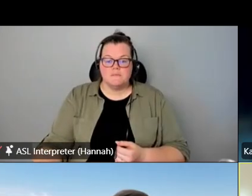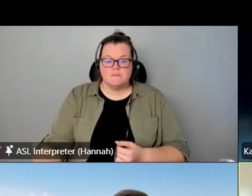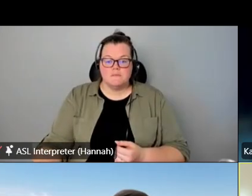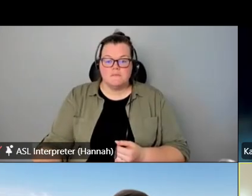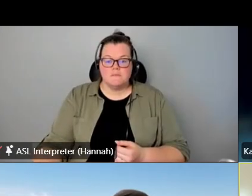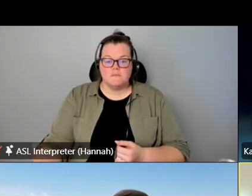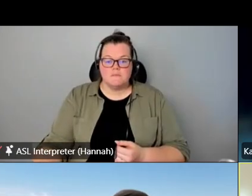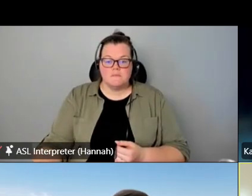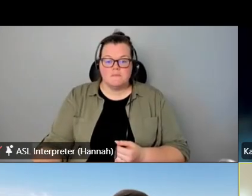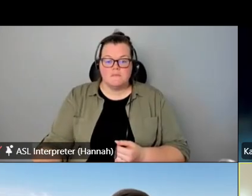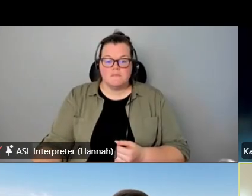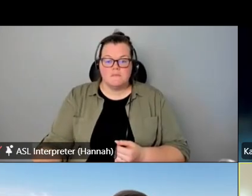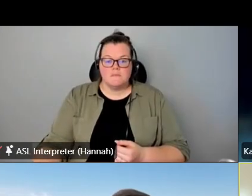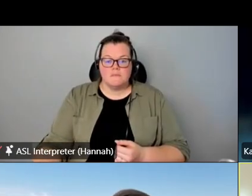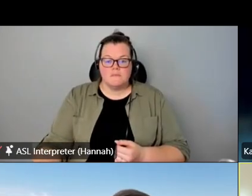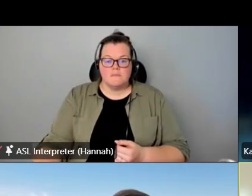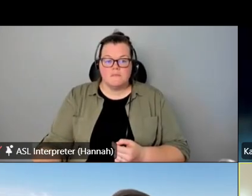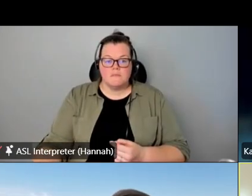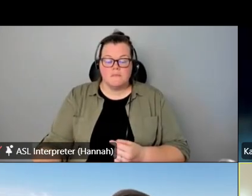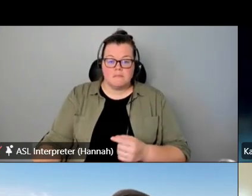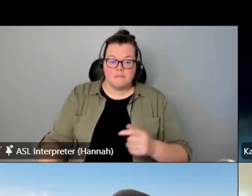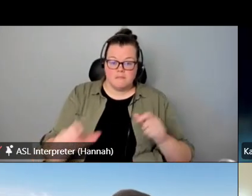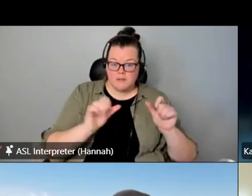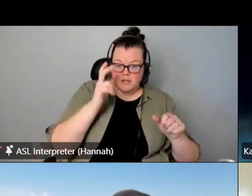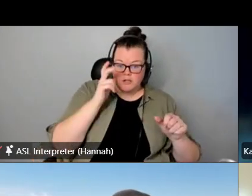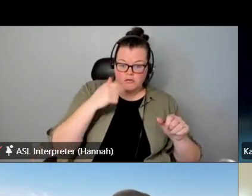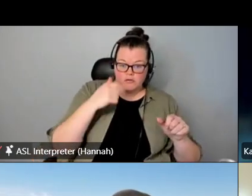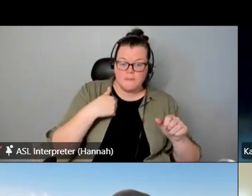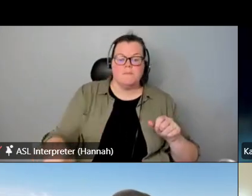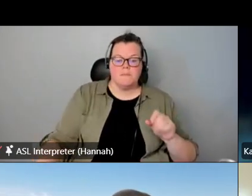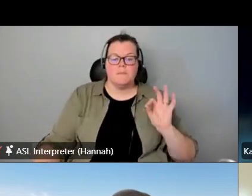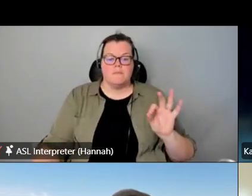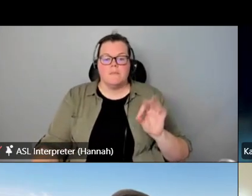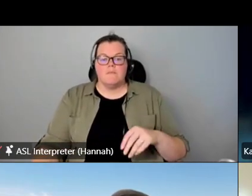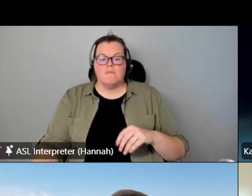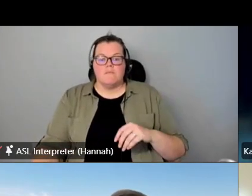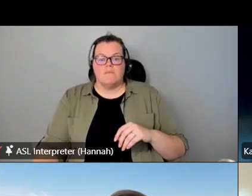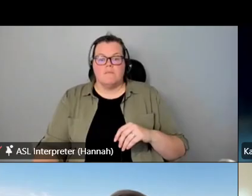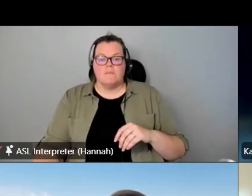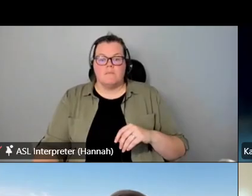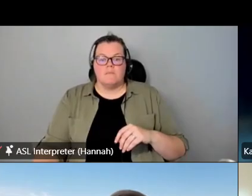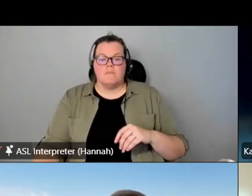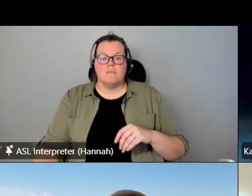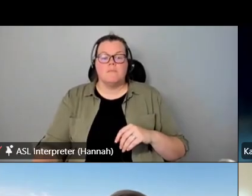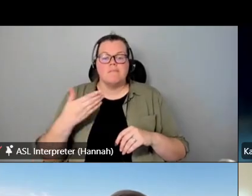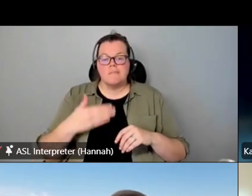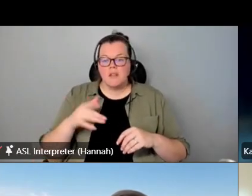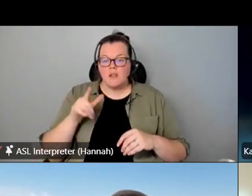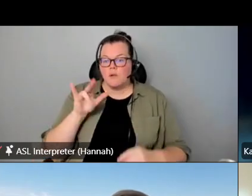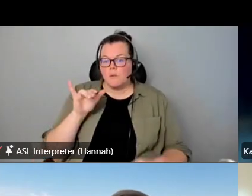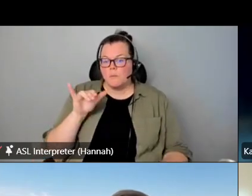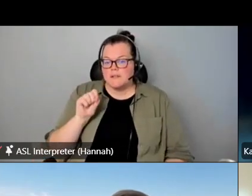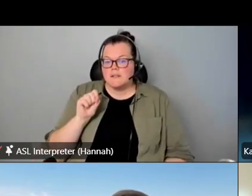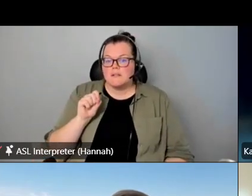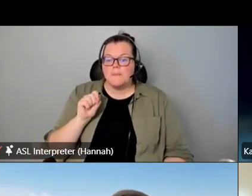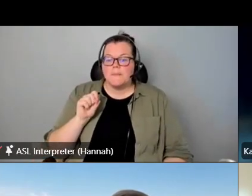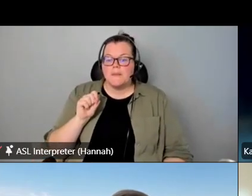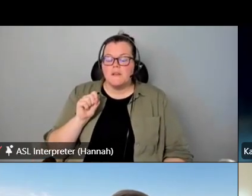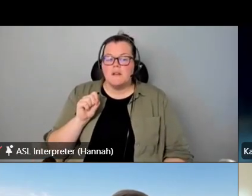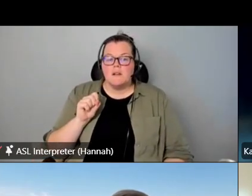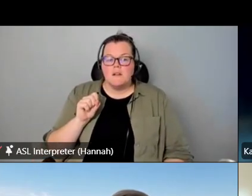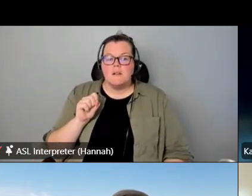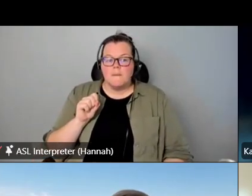Am I on? Yes, go ahead, Luis. Oh, I'm sorry. Okay, so this is Luis. I have to go with